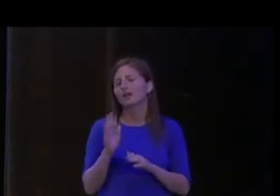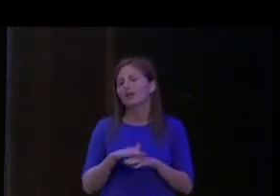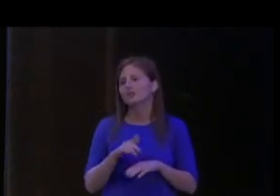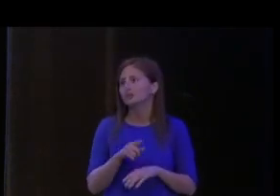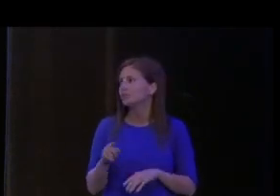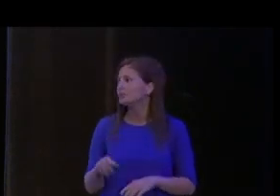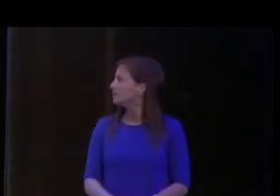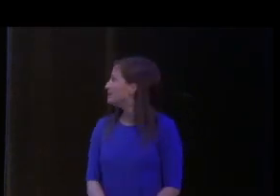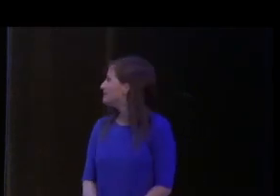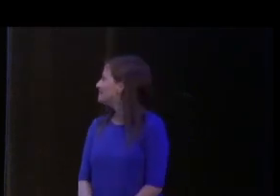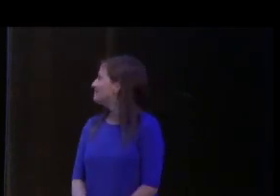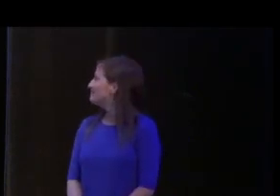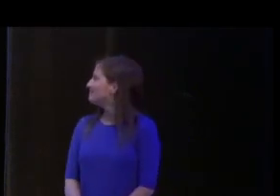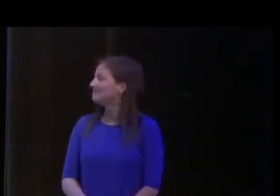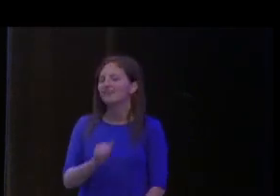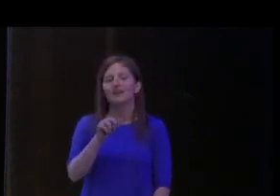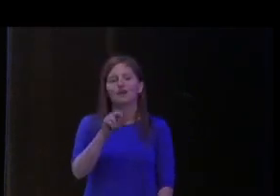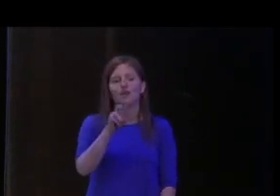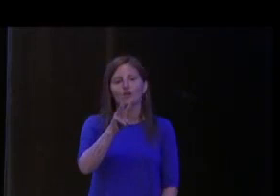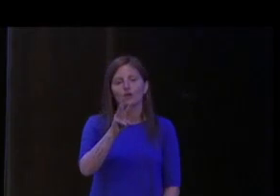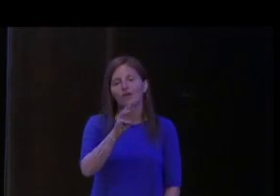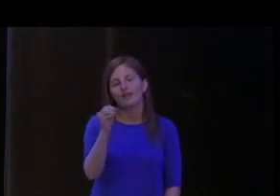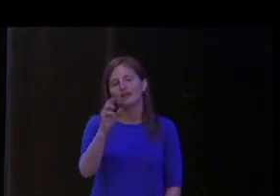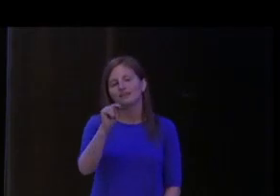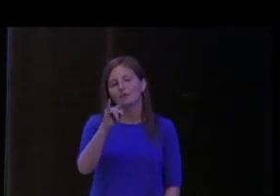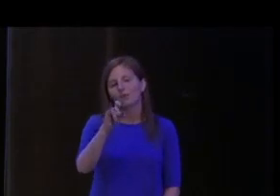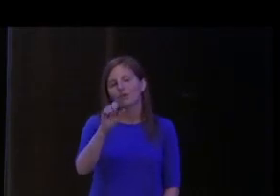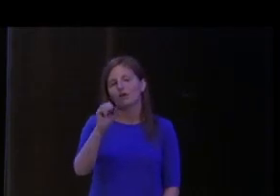That's Arlo and Nicole Osmansky.